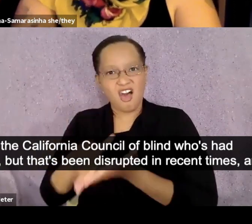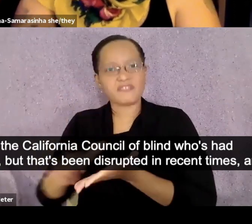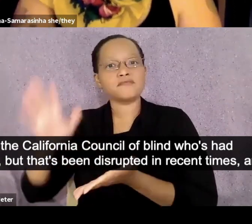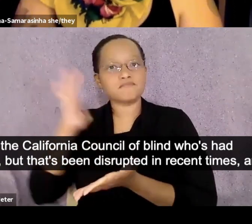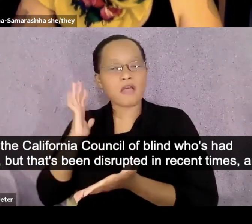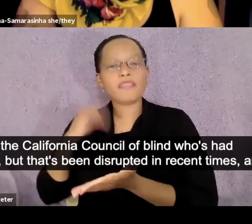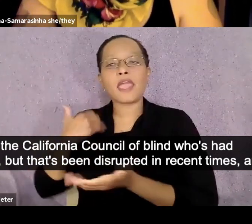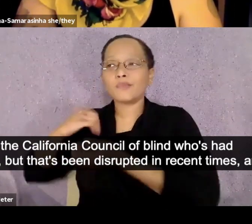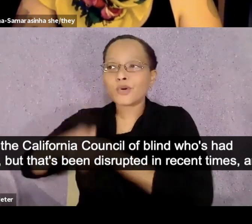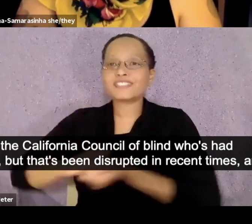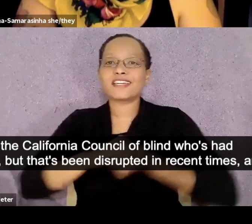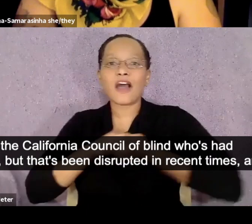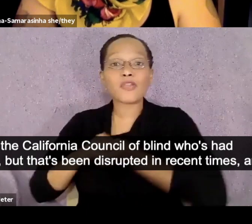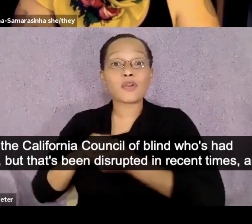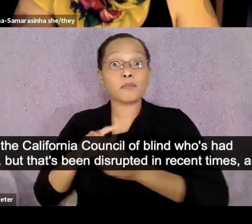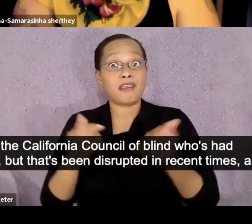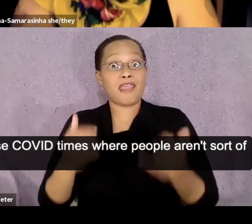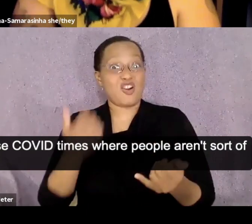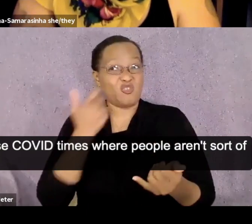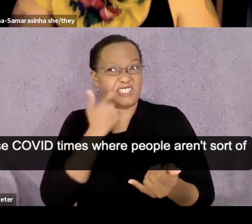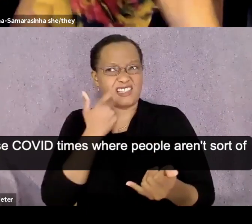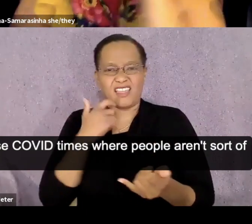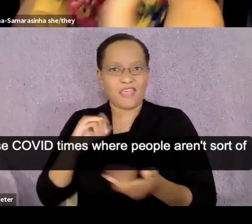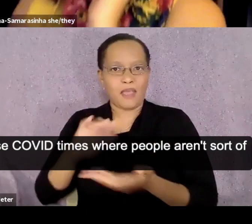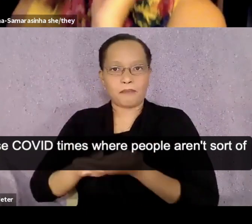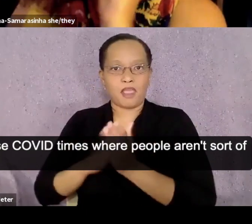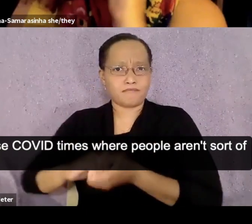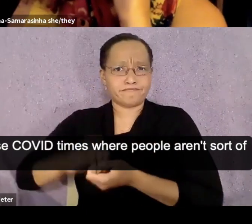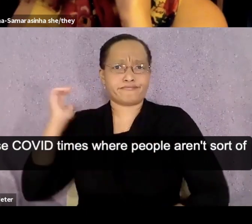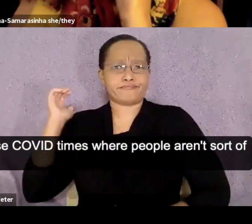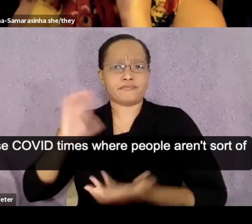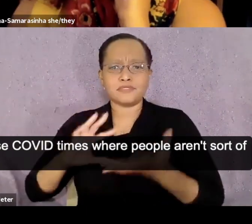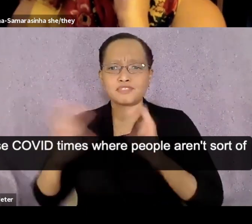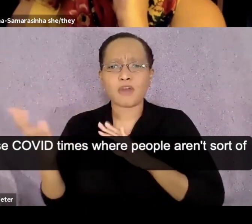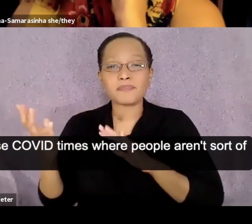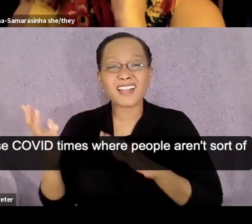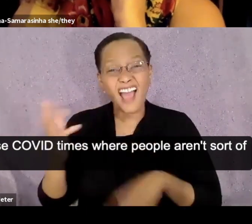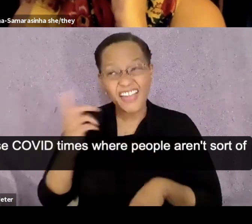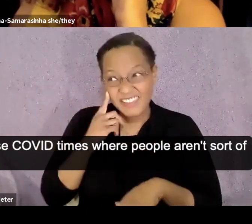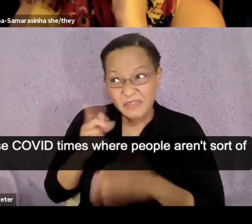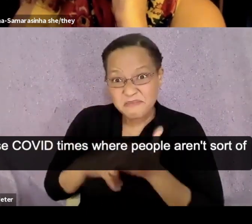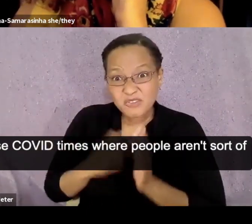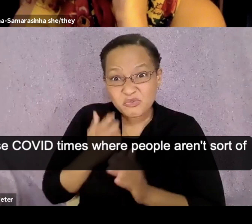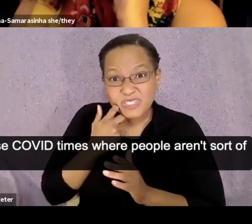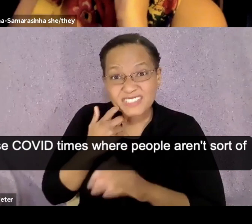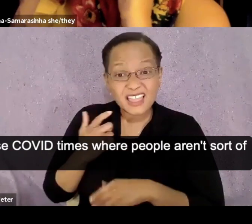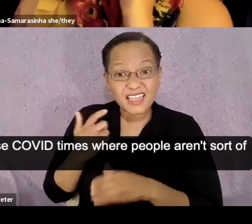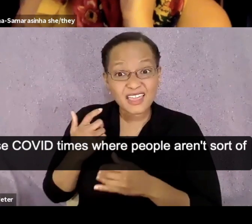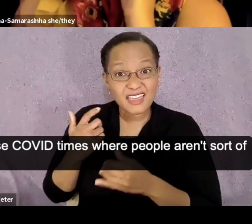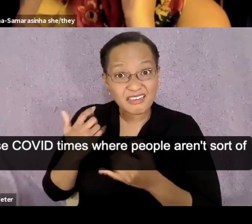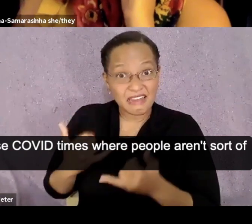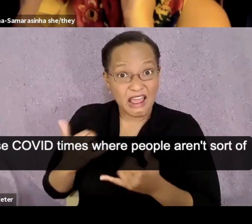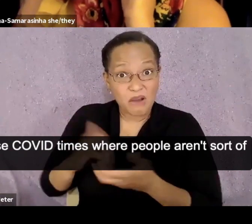but that's been disrupted in recent times. And I'm guessing the recent times is sort of these COVID times where people aren't sort of getting